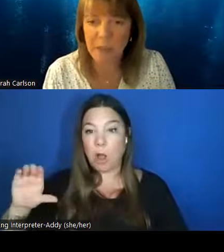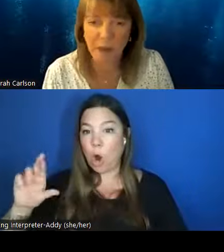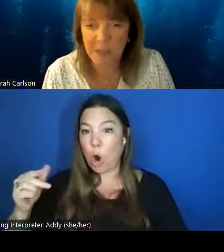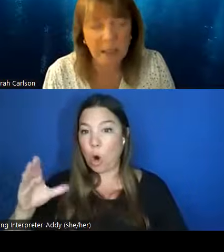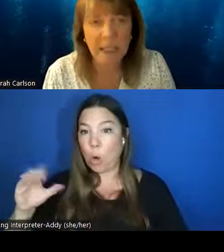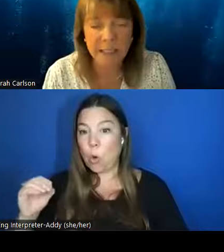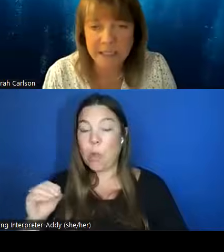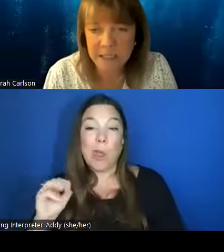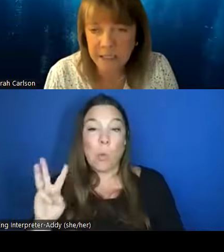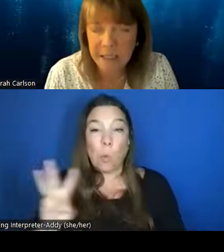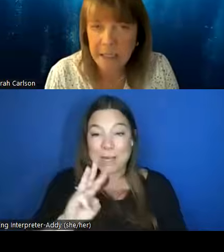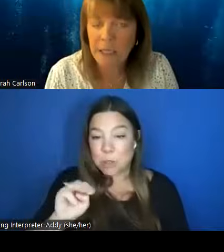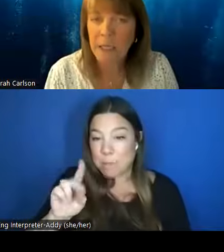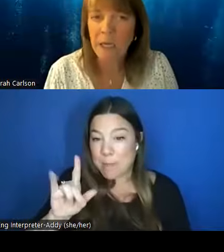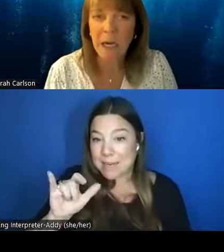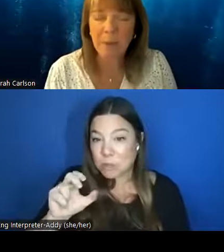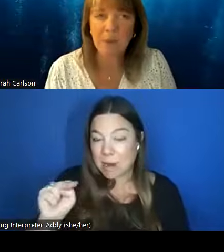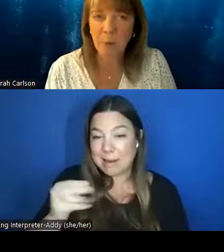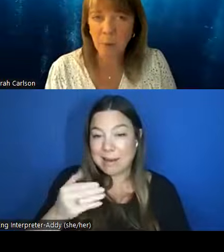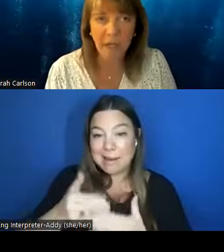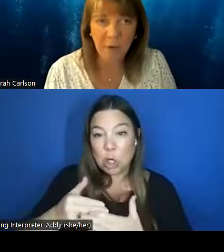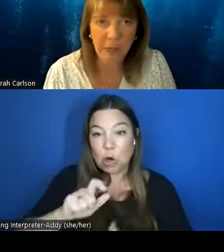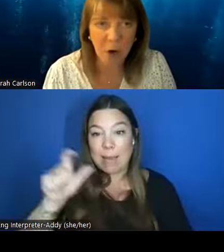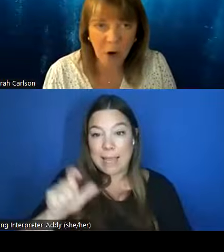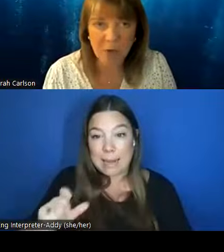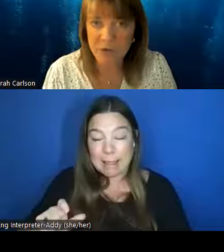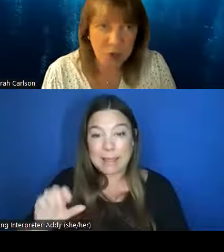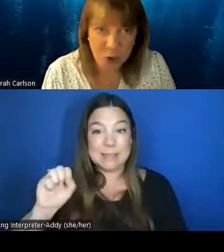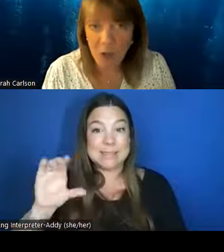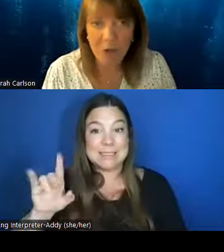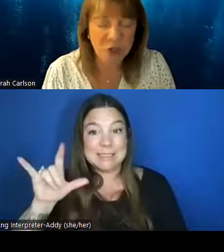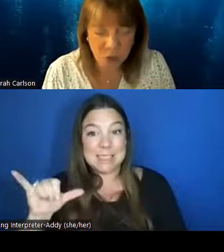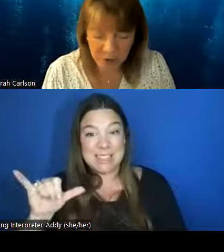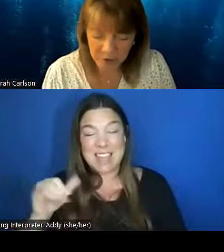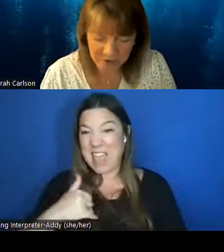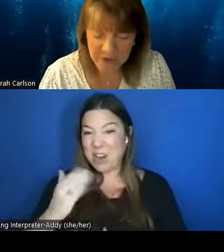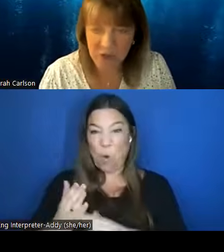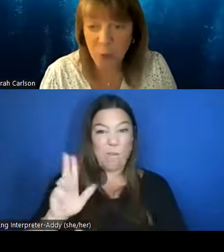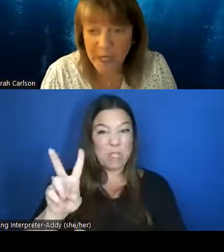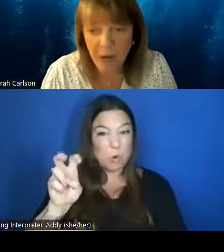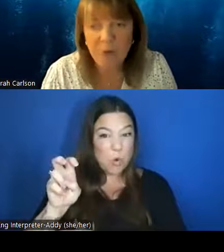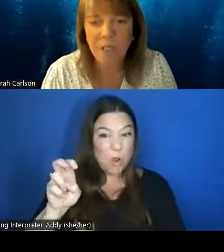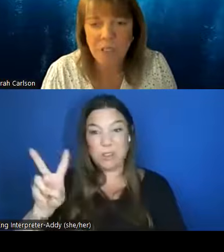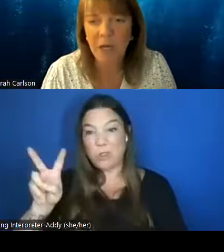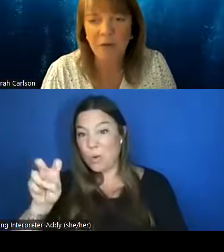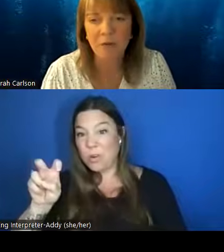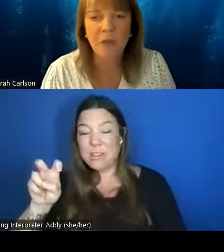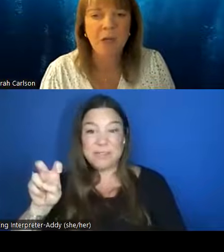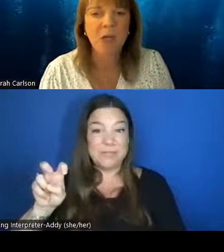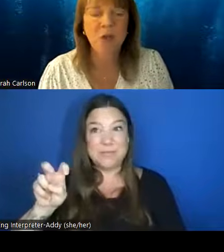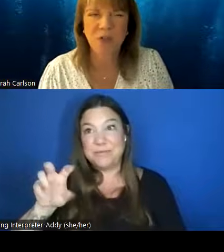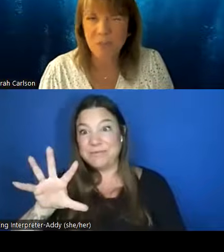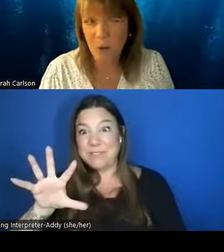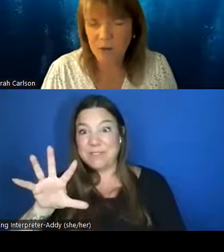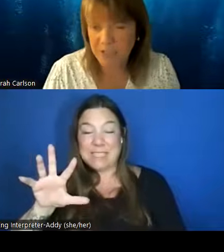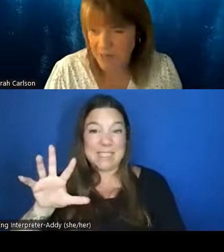Mediterranean around Italy and Sicily that were carrying cargoes of 200, 250, 300 tons.